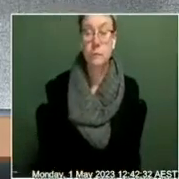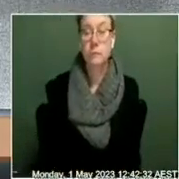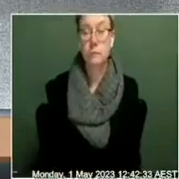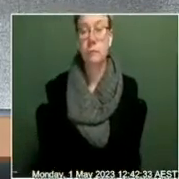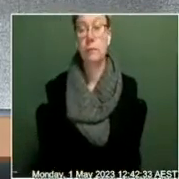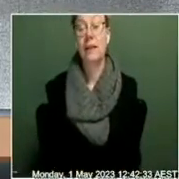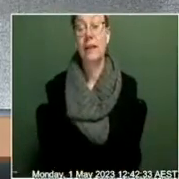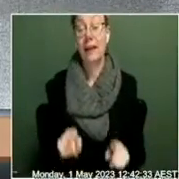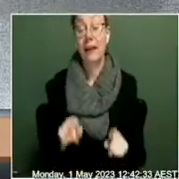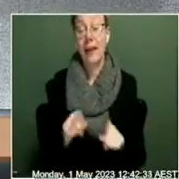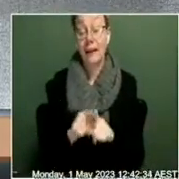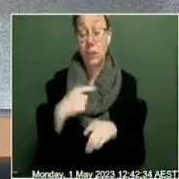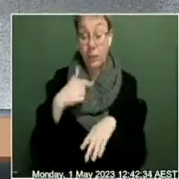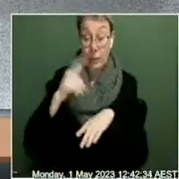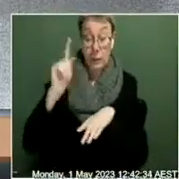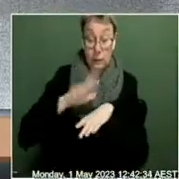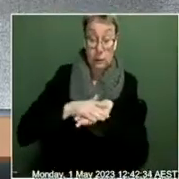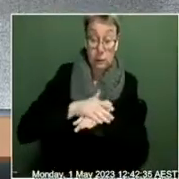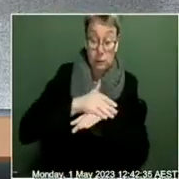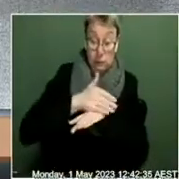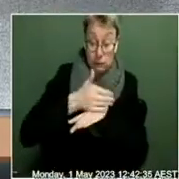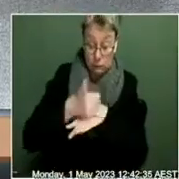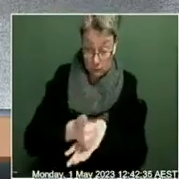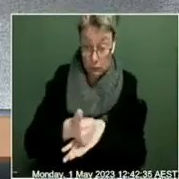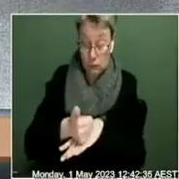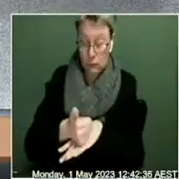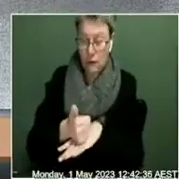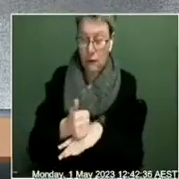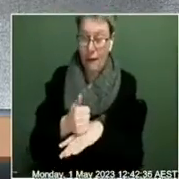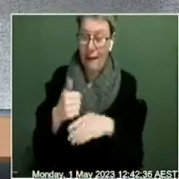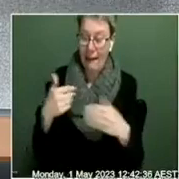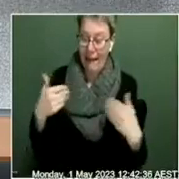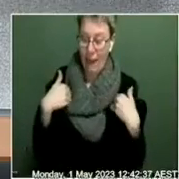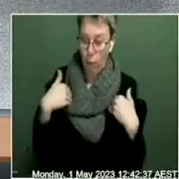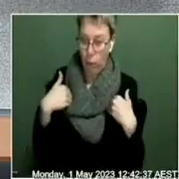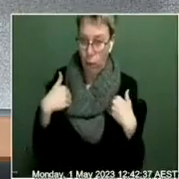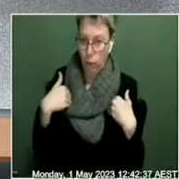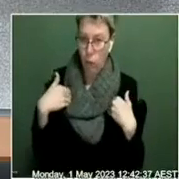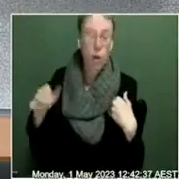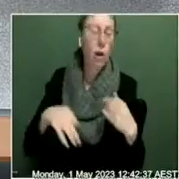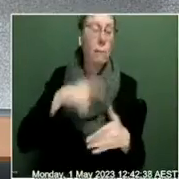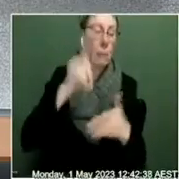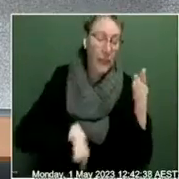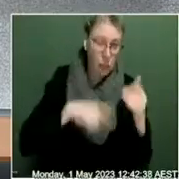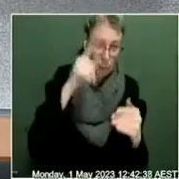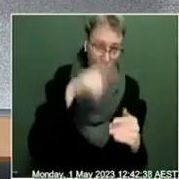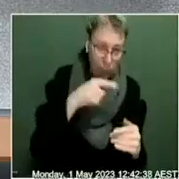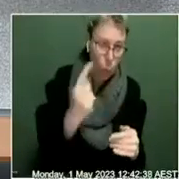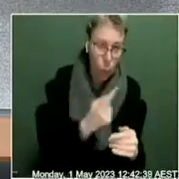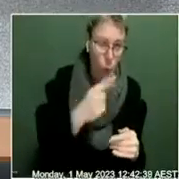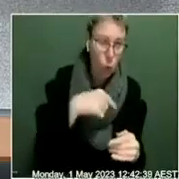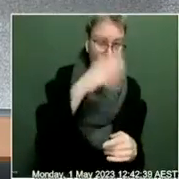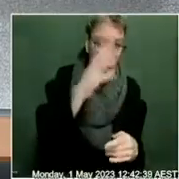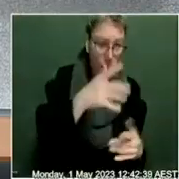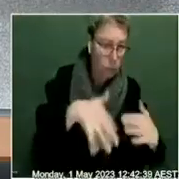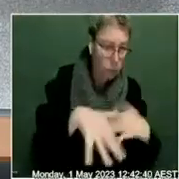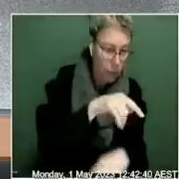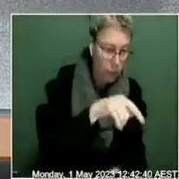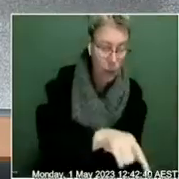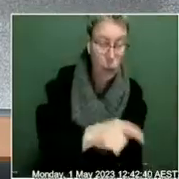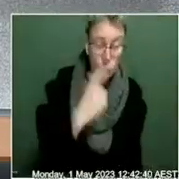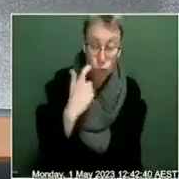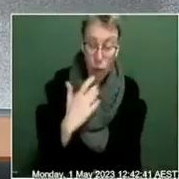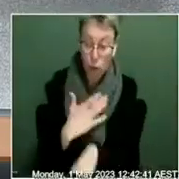for those accountability points that you've raised about monitoring, evaluation, and being sure that they are delivering for First Peoples. And